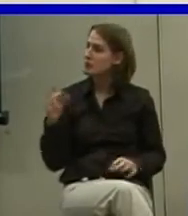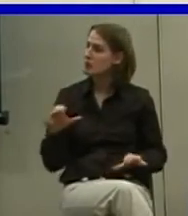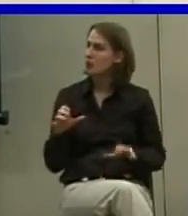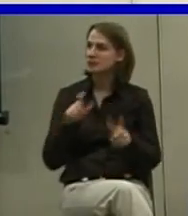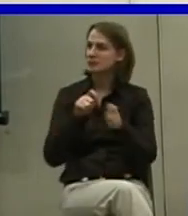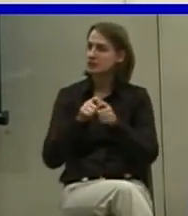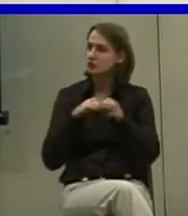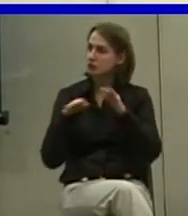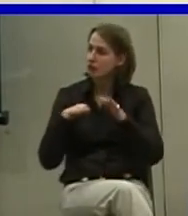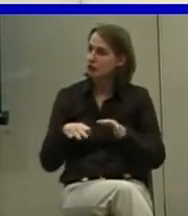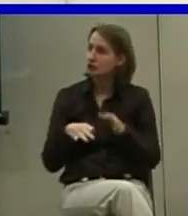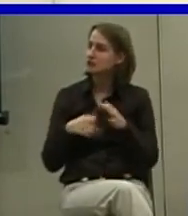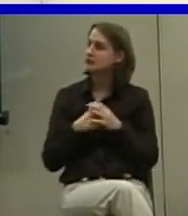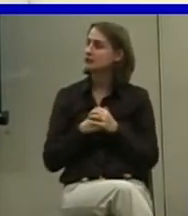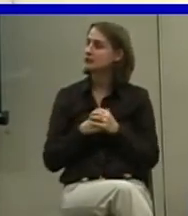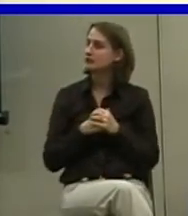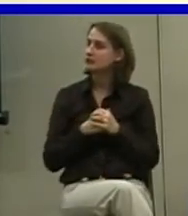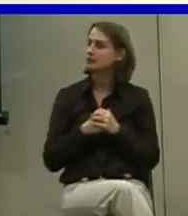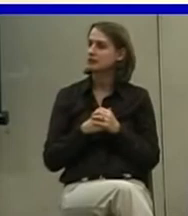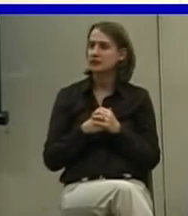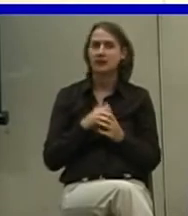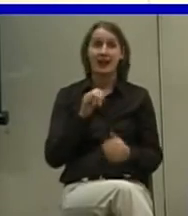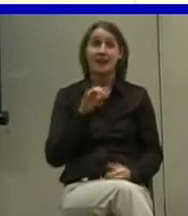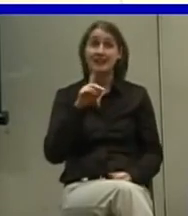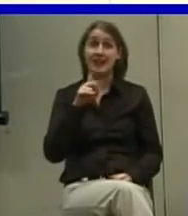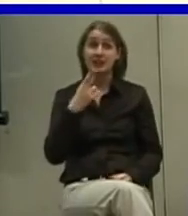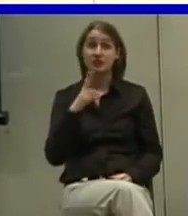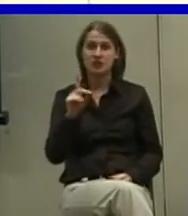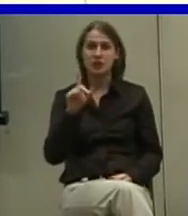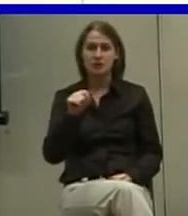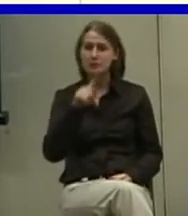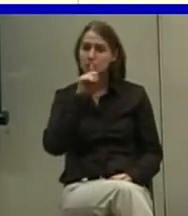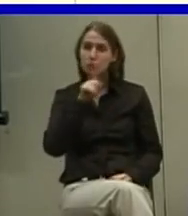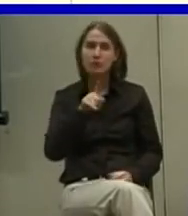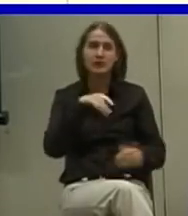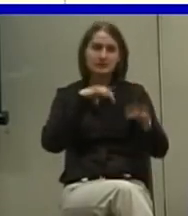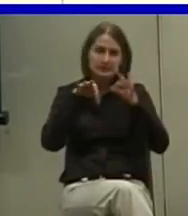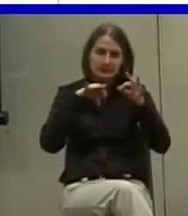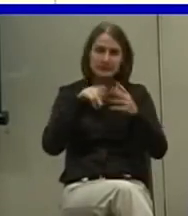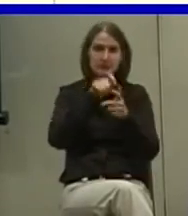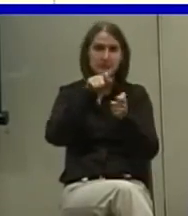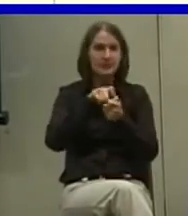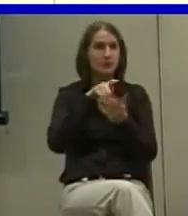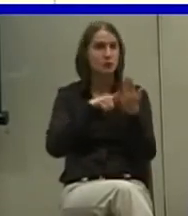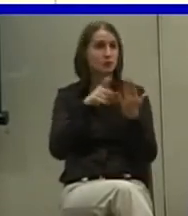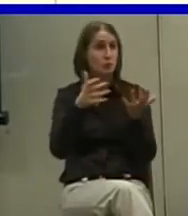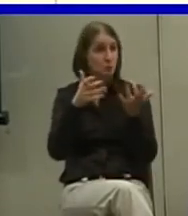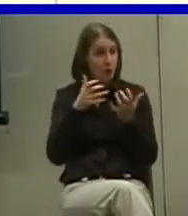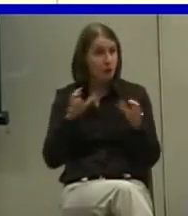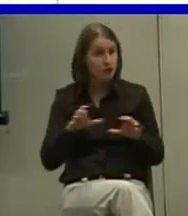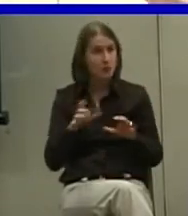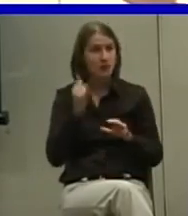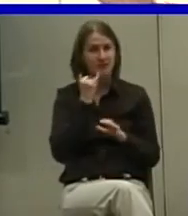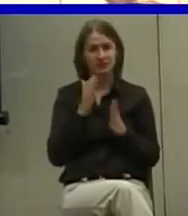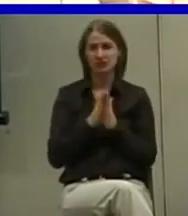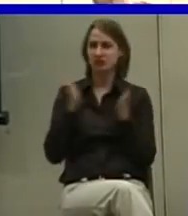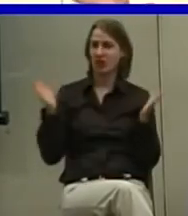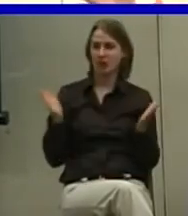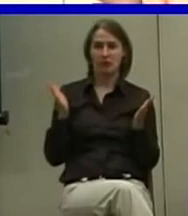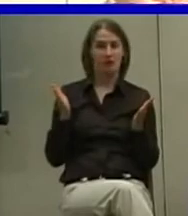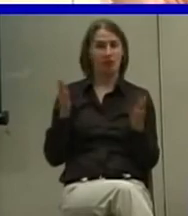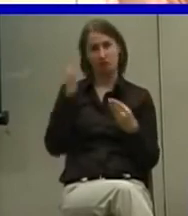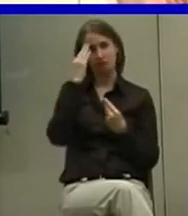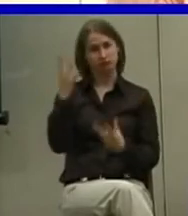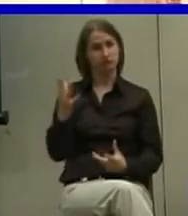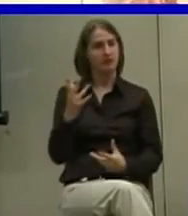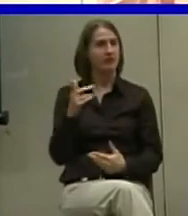Okay, one, yeah, with those ADHD kids, you really have to be very specific about what you want them to do, because if it's general, they'll